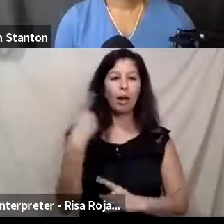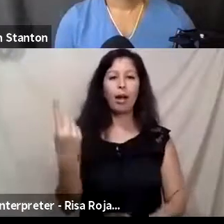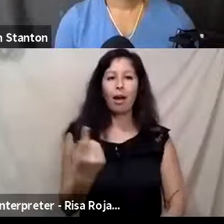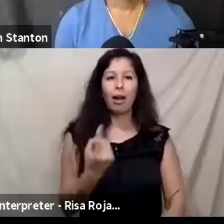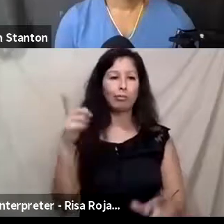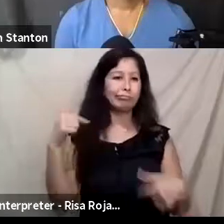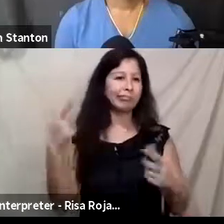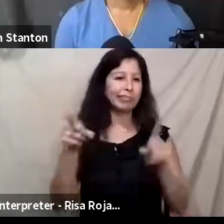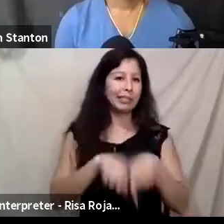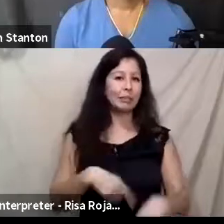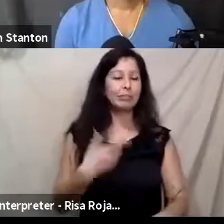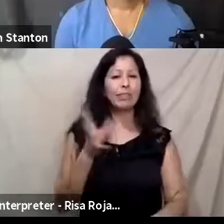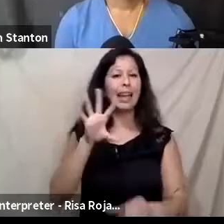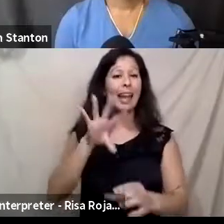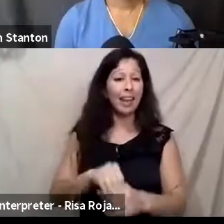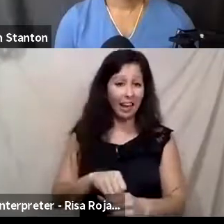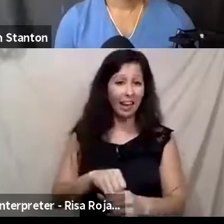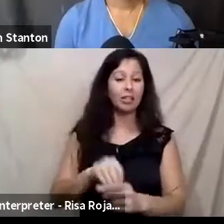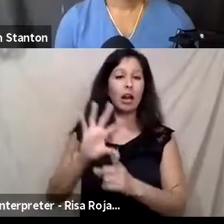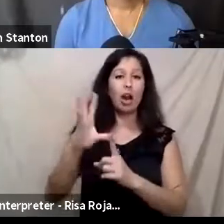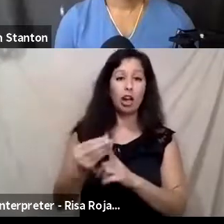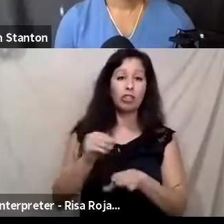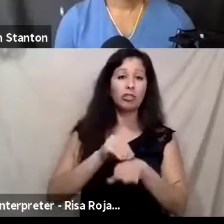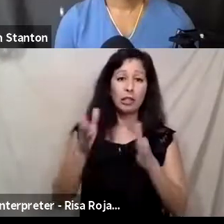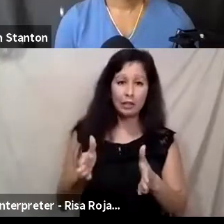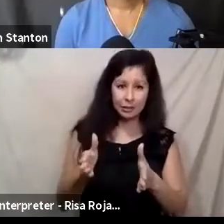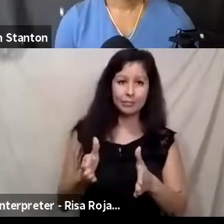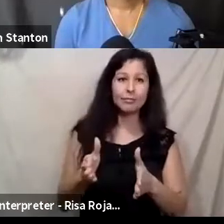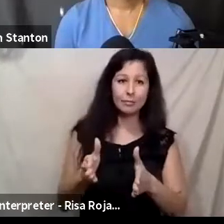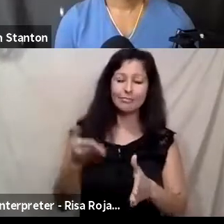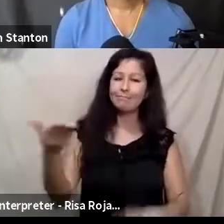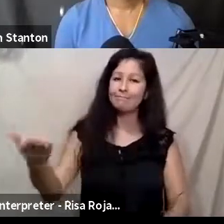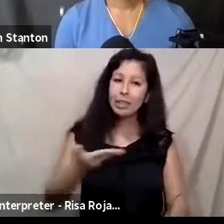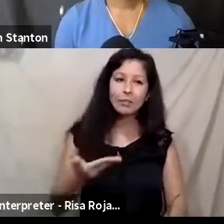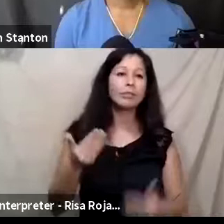been to engage a cultural consultant,